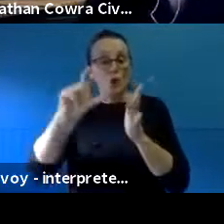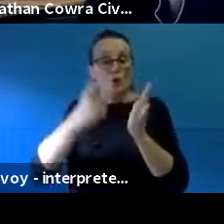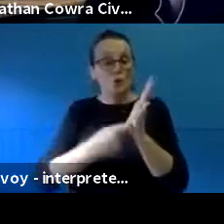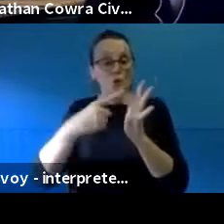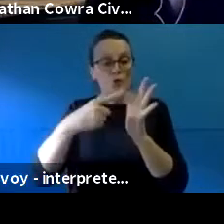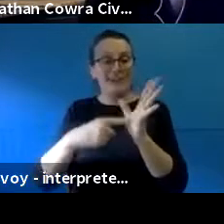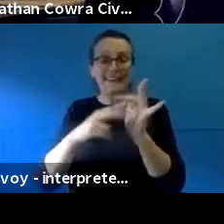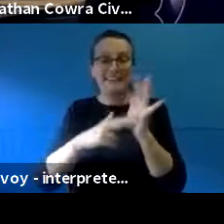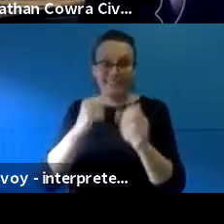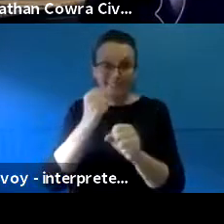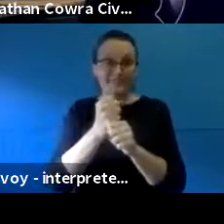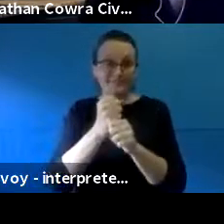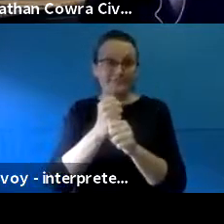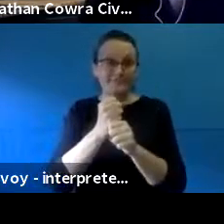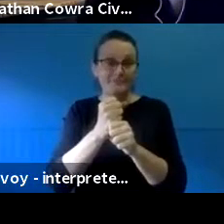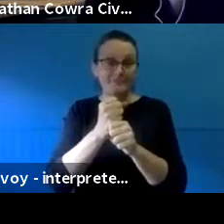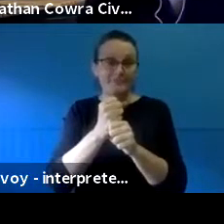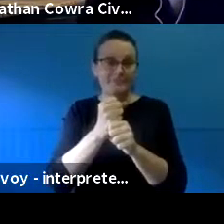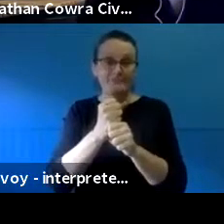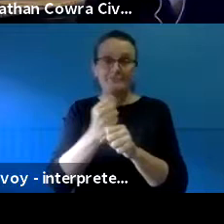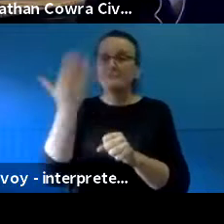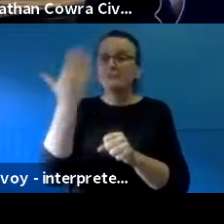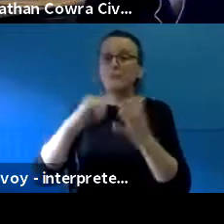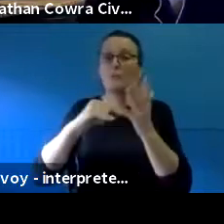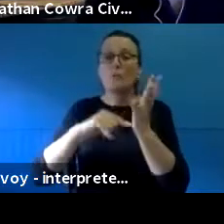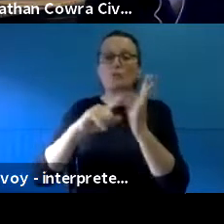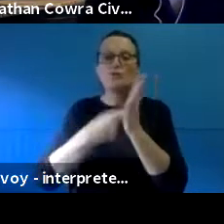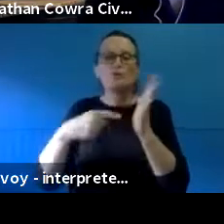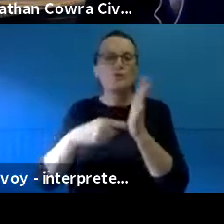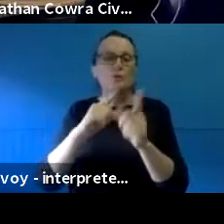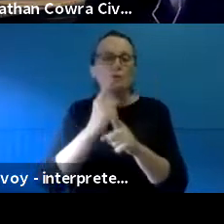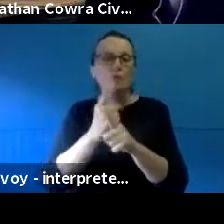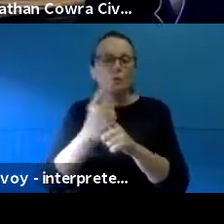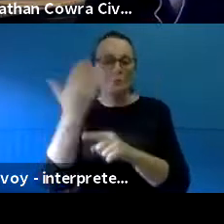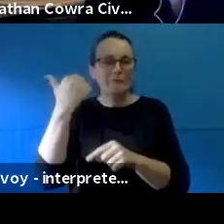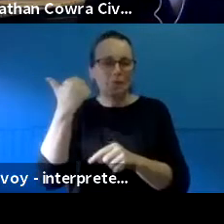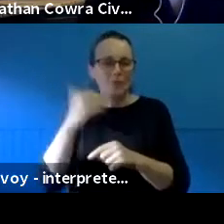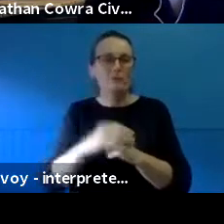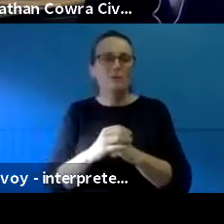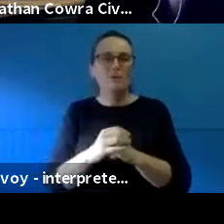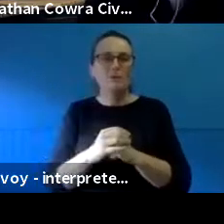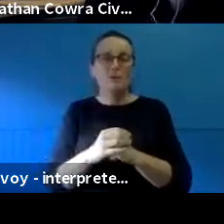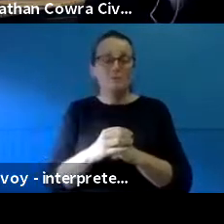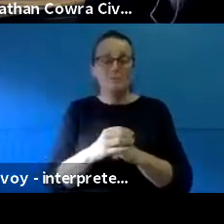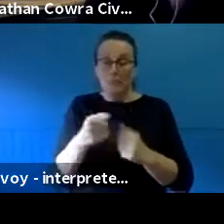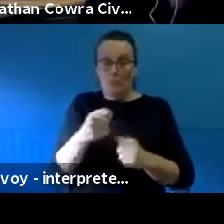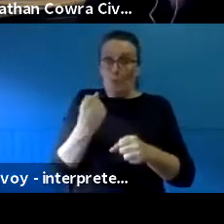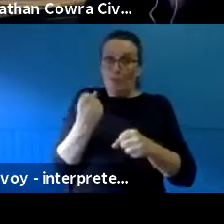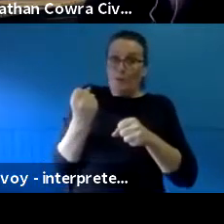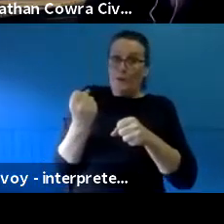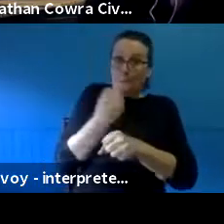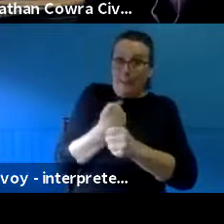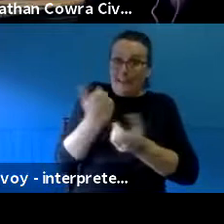programming now, and tying in what you were saying, Stuart, whether it's the creation of a piece to be